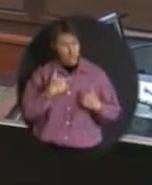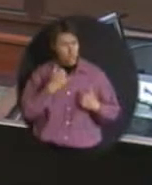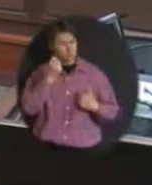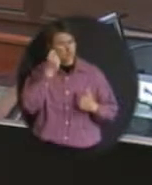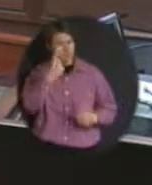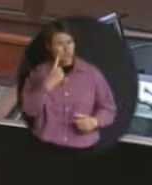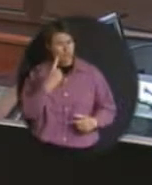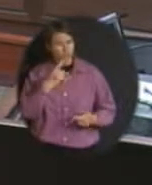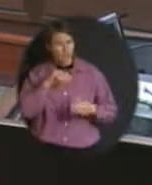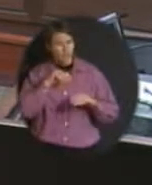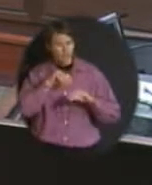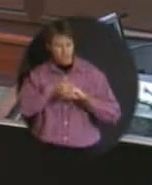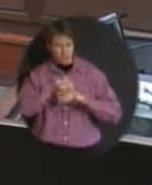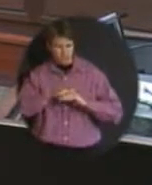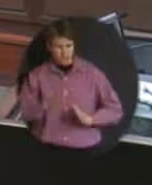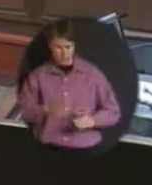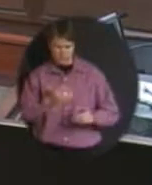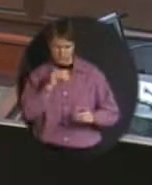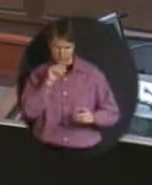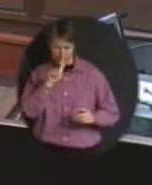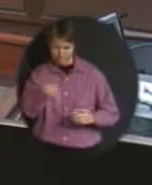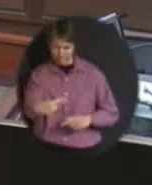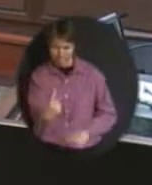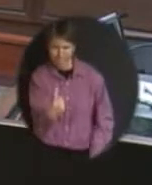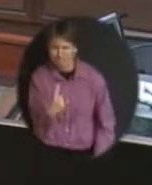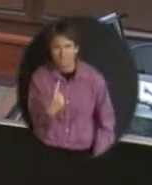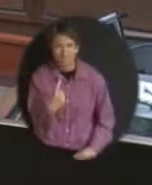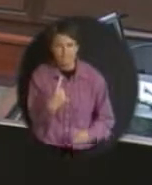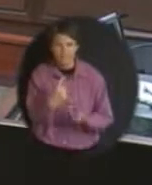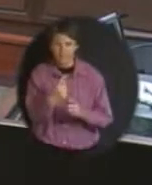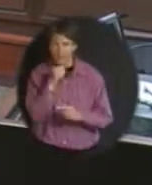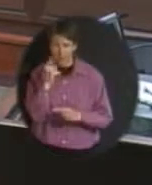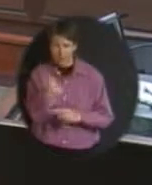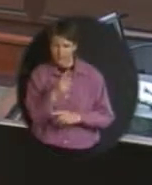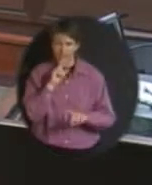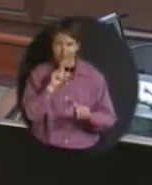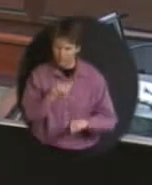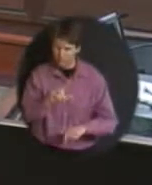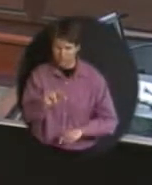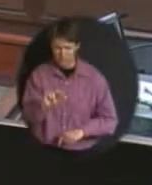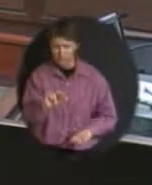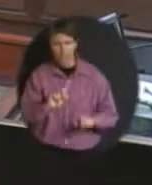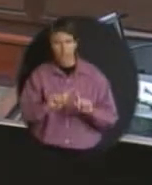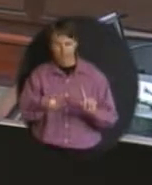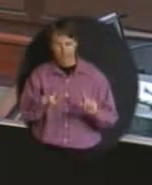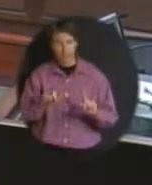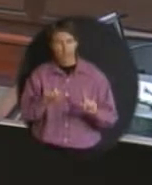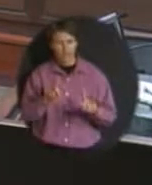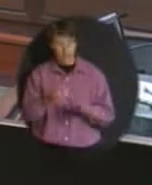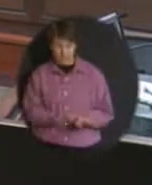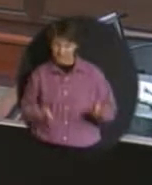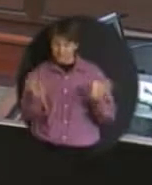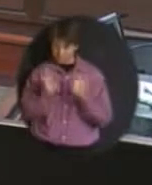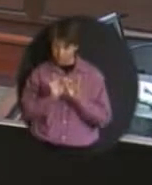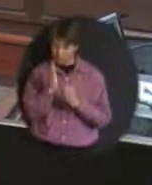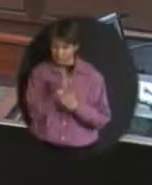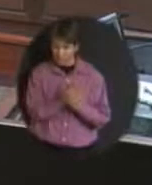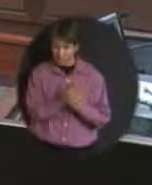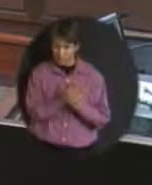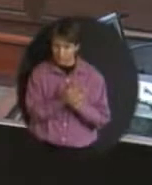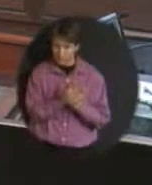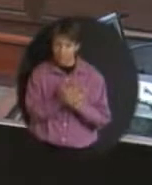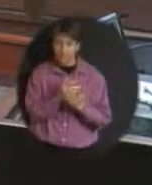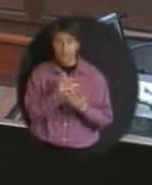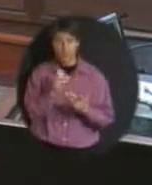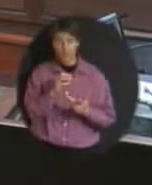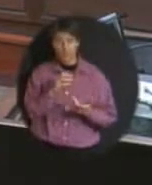just the counselors is not the end of all means here, but it seems like it's a critical, important part of it. And as